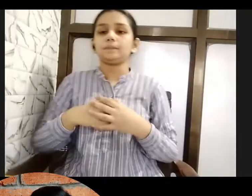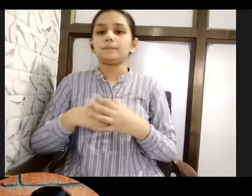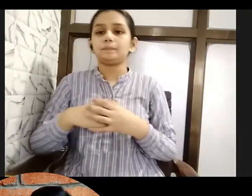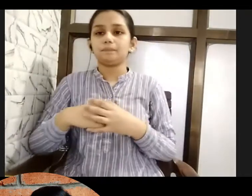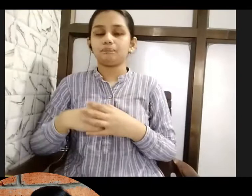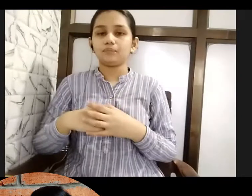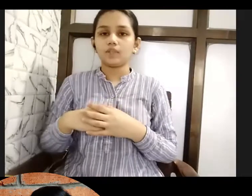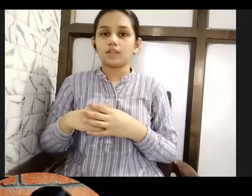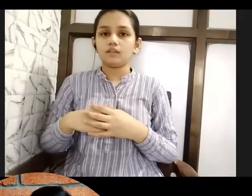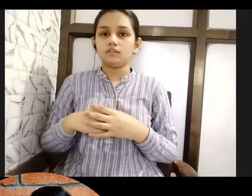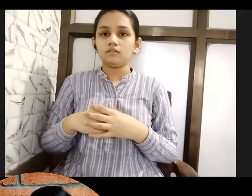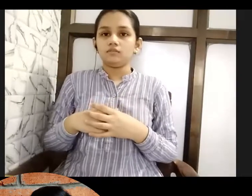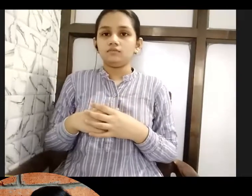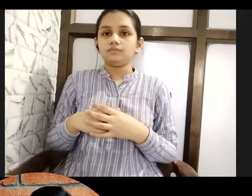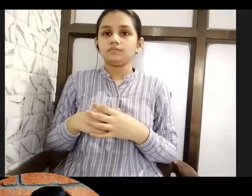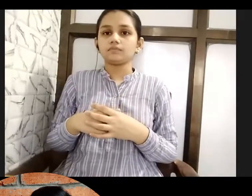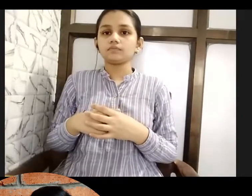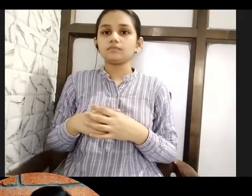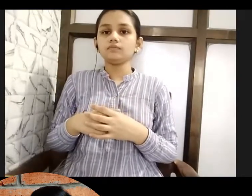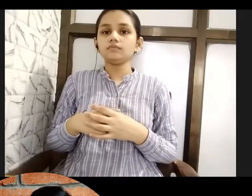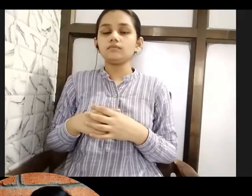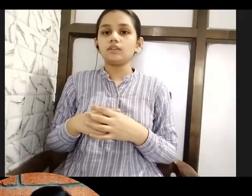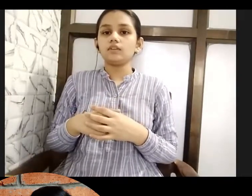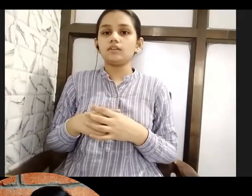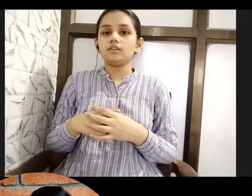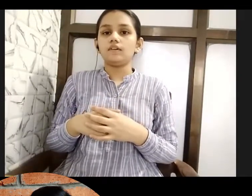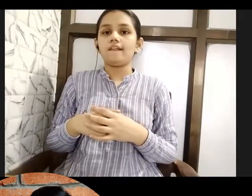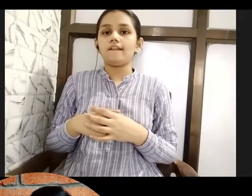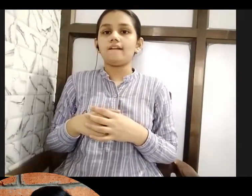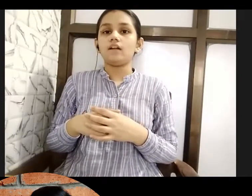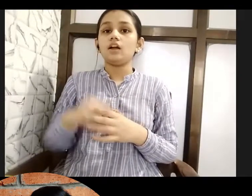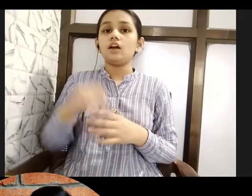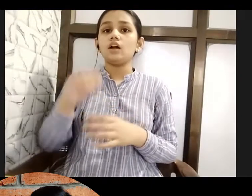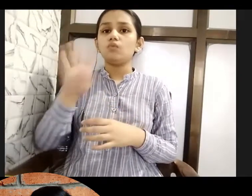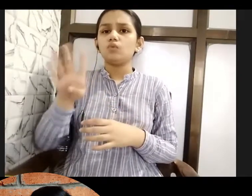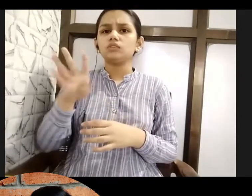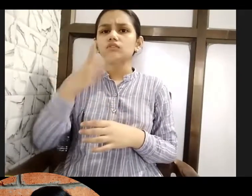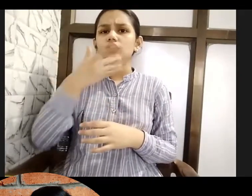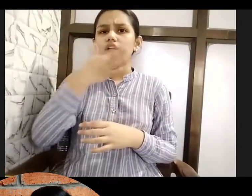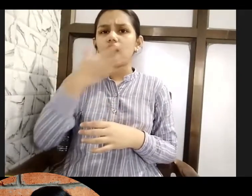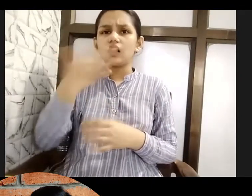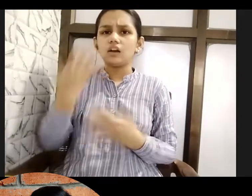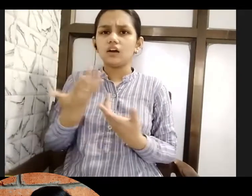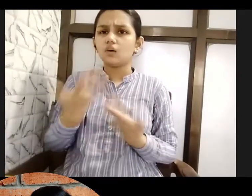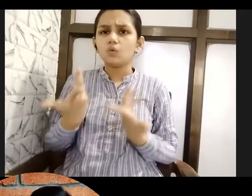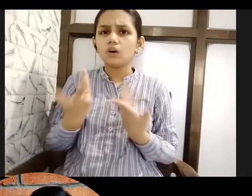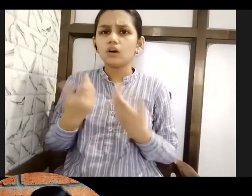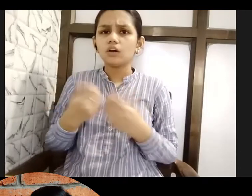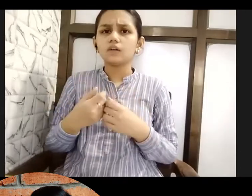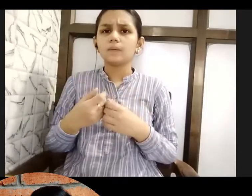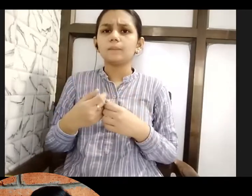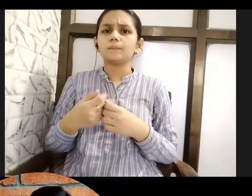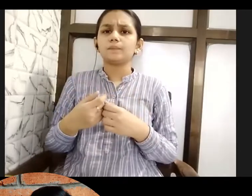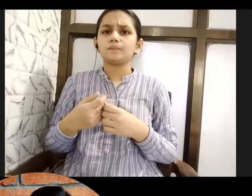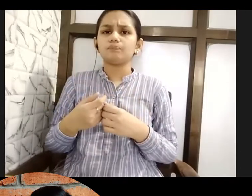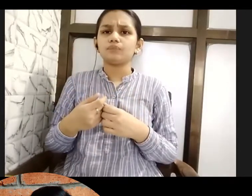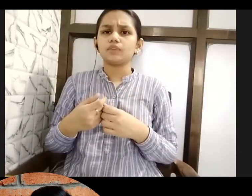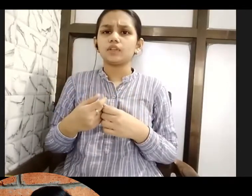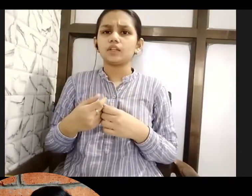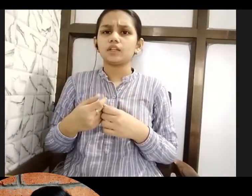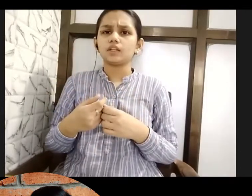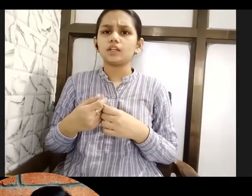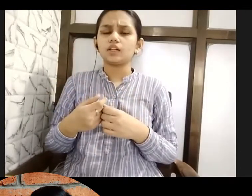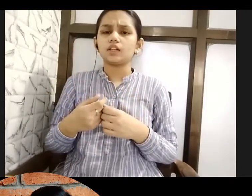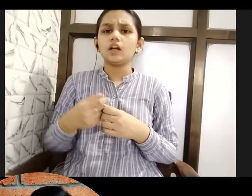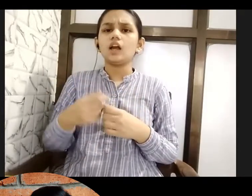Correct? Then I have something called color. I click on color. If I want to give some background color to